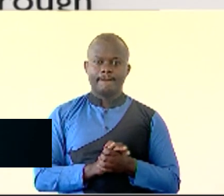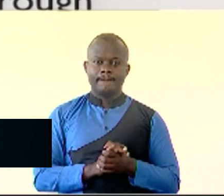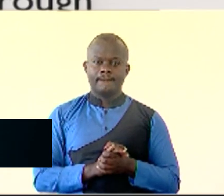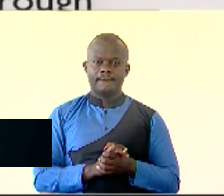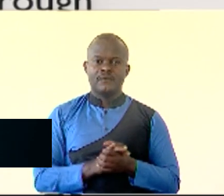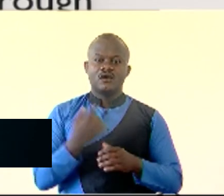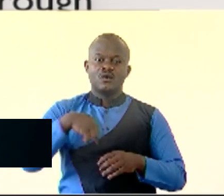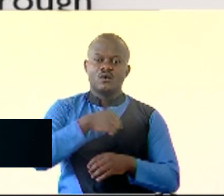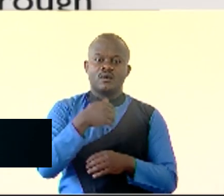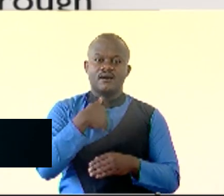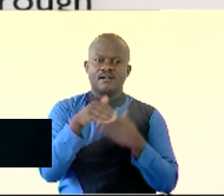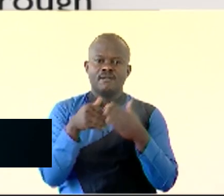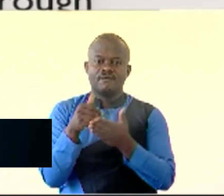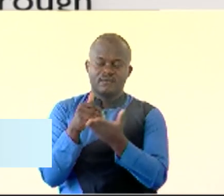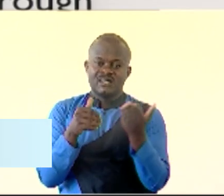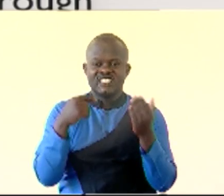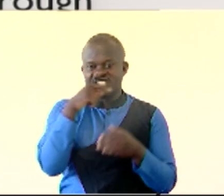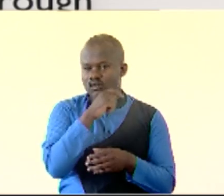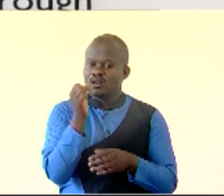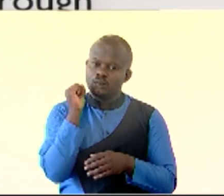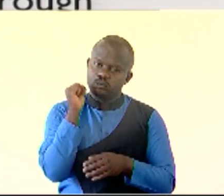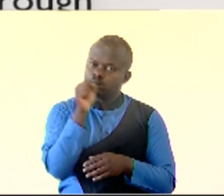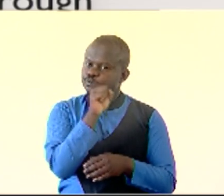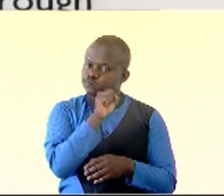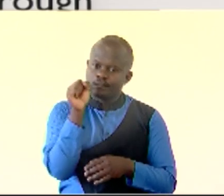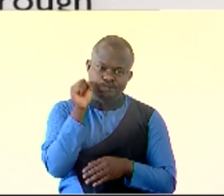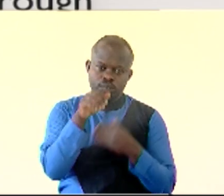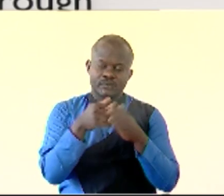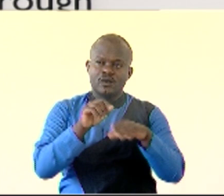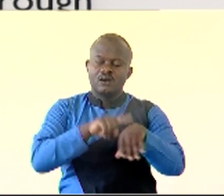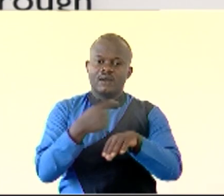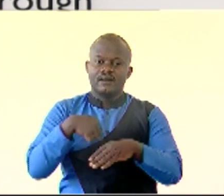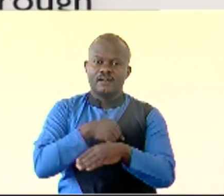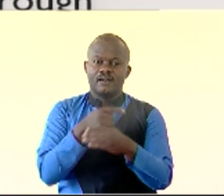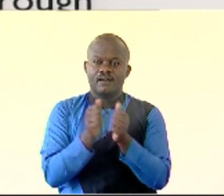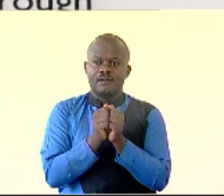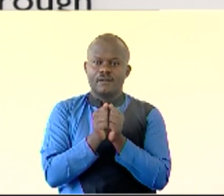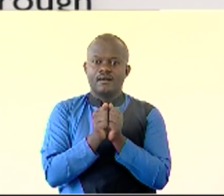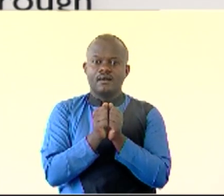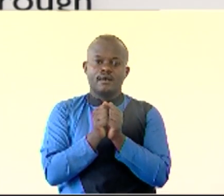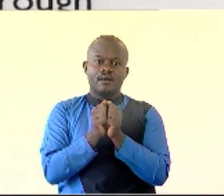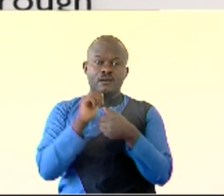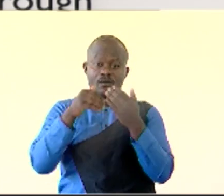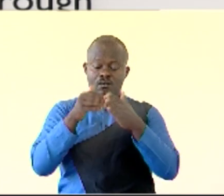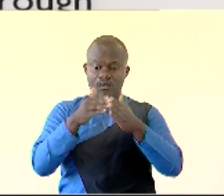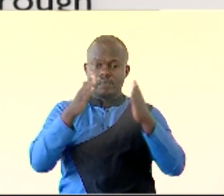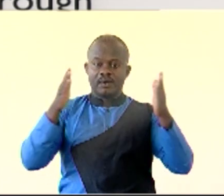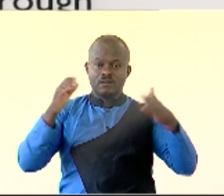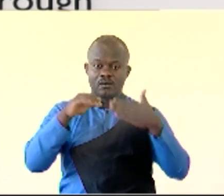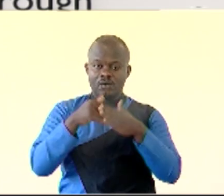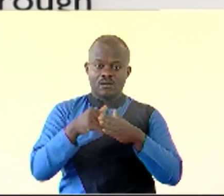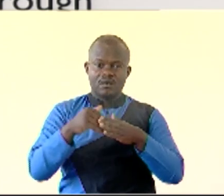We have clotting of the blood that occurs when an open cut or a wound